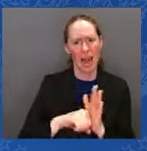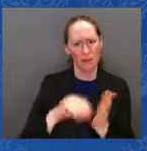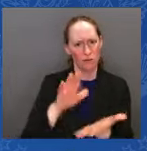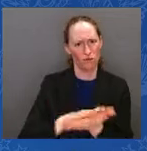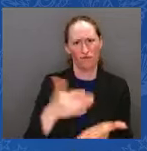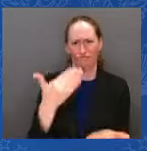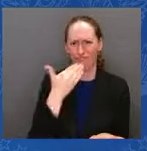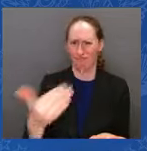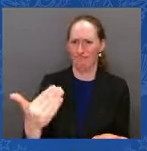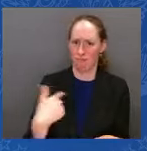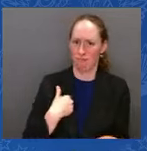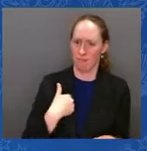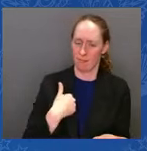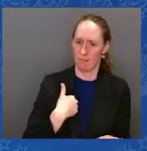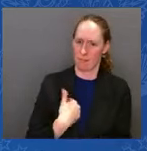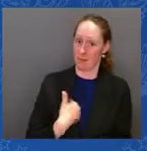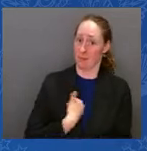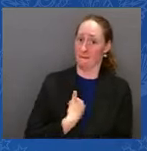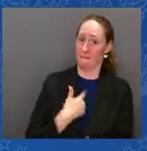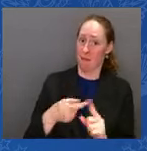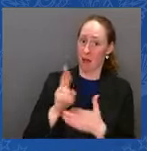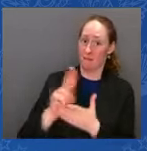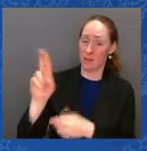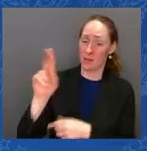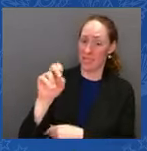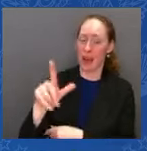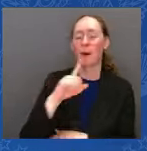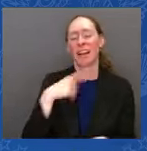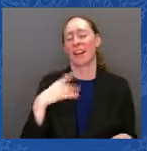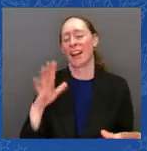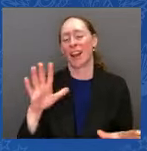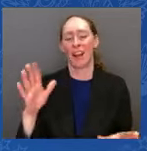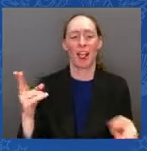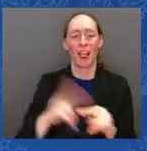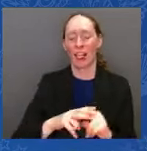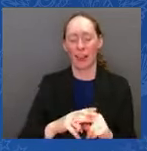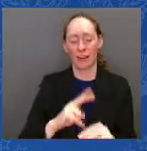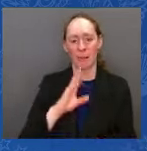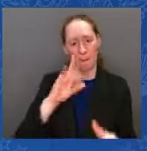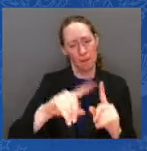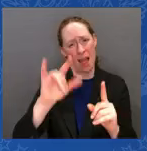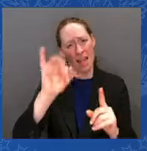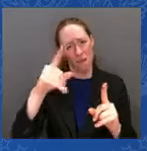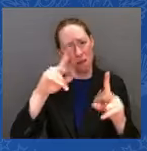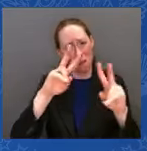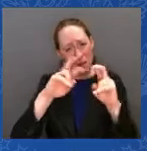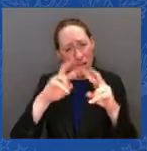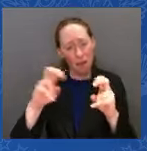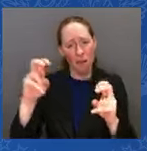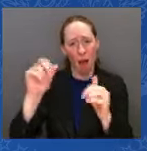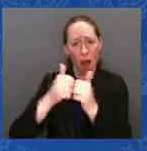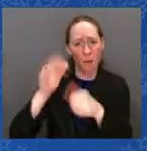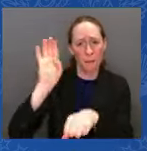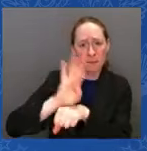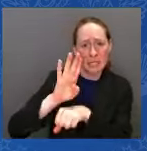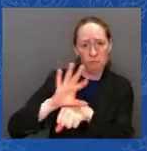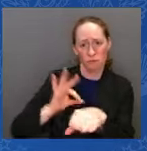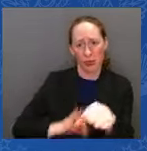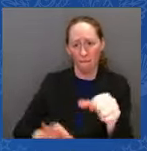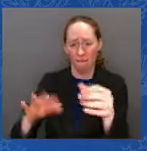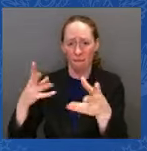But all kidding aside, estimates that it would raise another $400 billion a year. A year. And they still wouldn't be